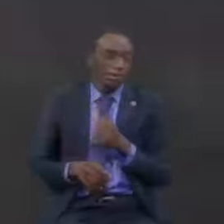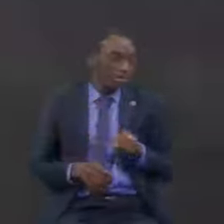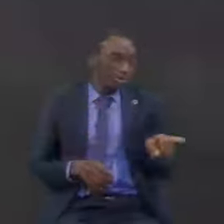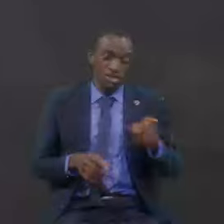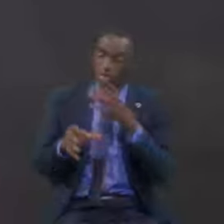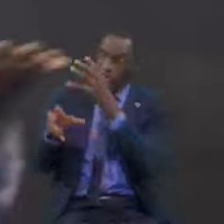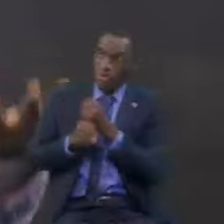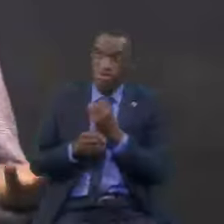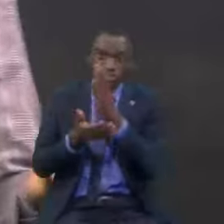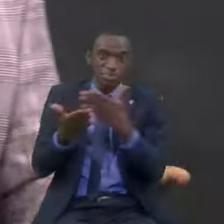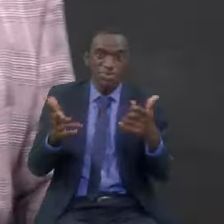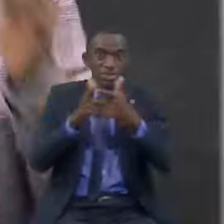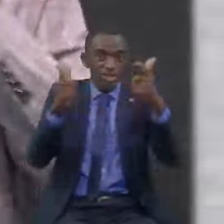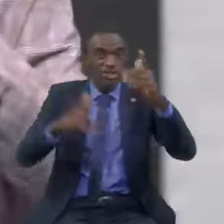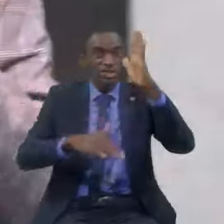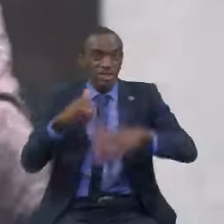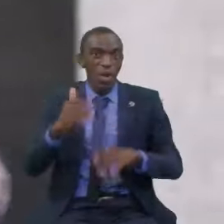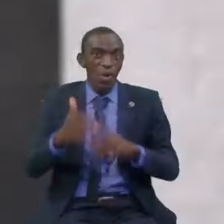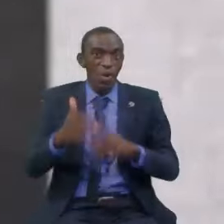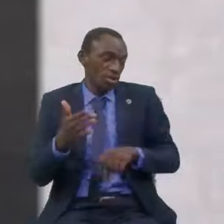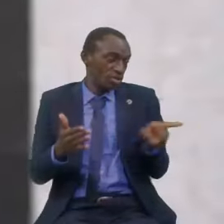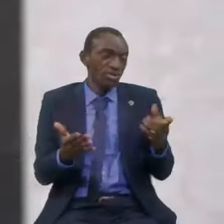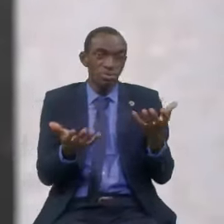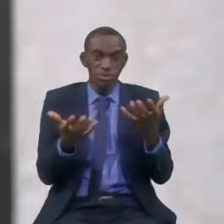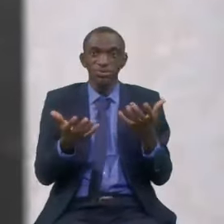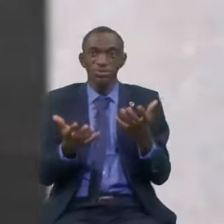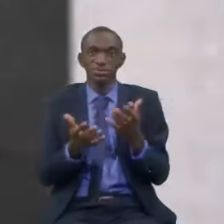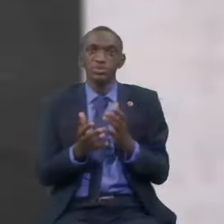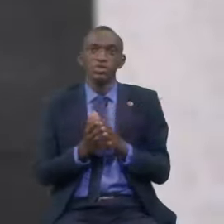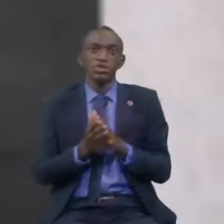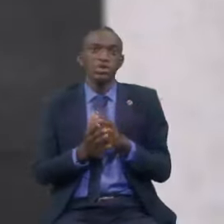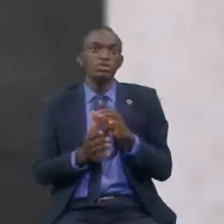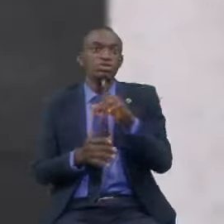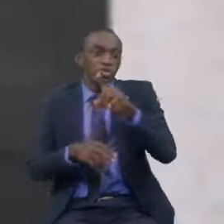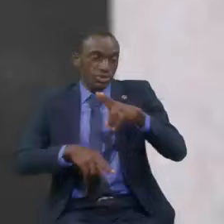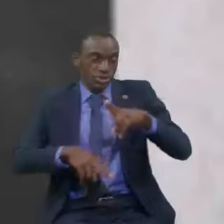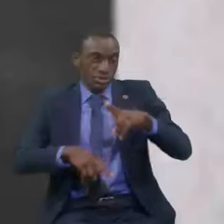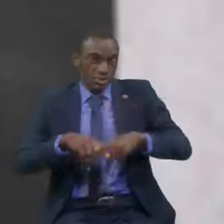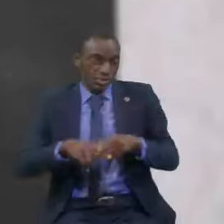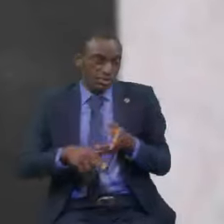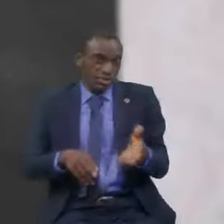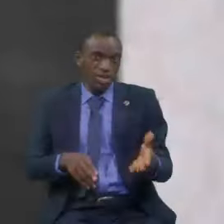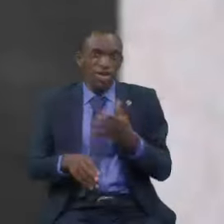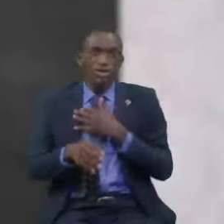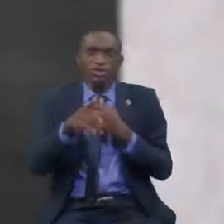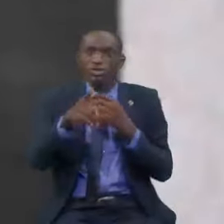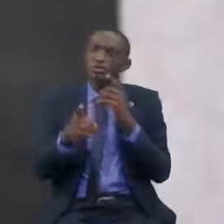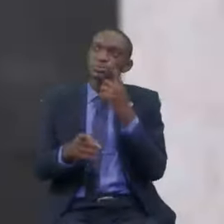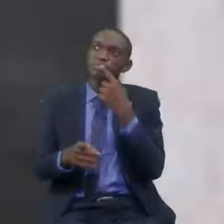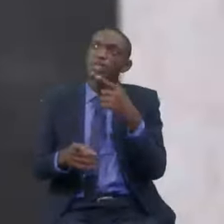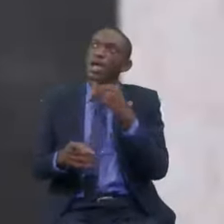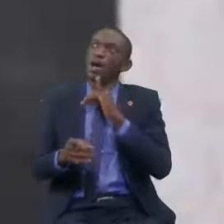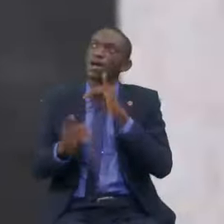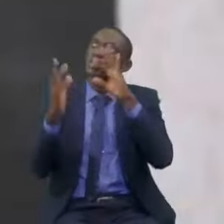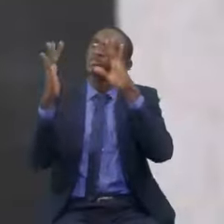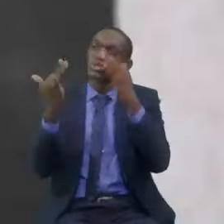for. As you're sitting down there, if you're saying, I expect tonight to receive